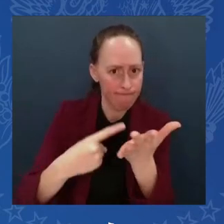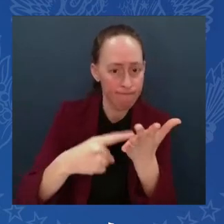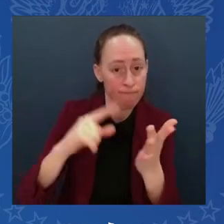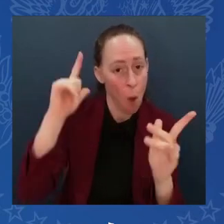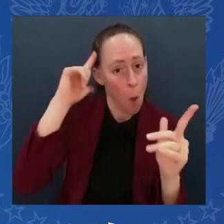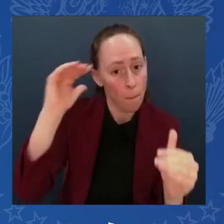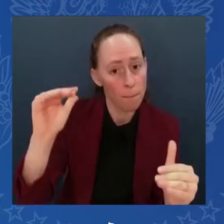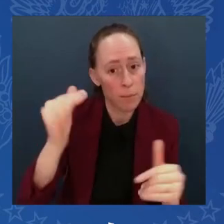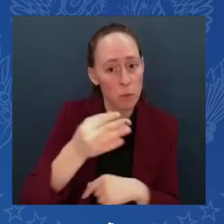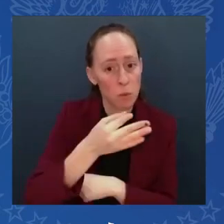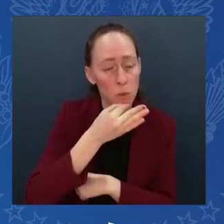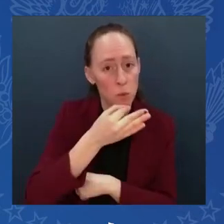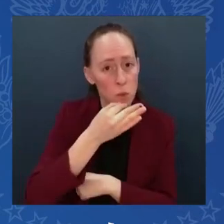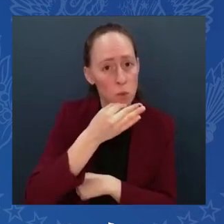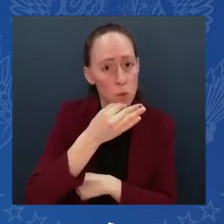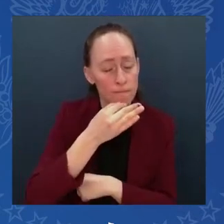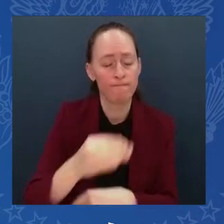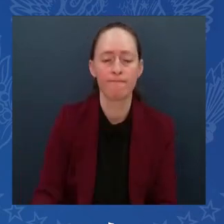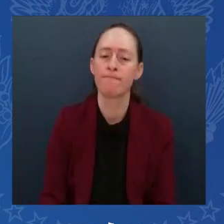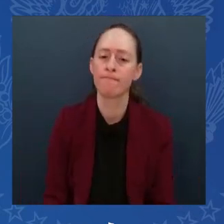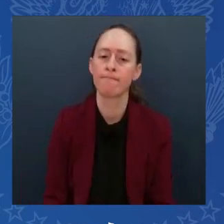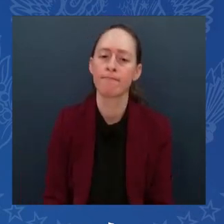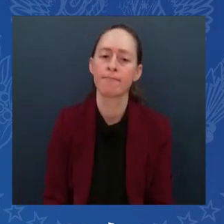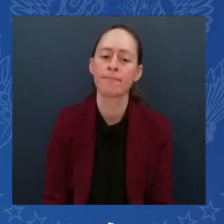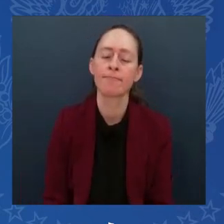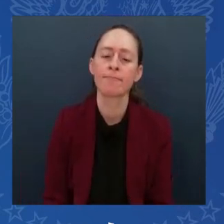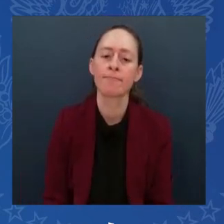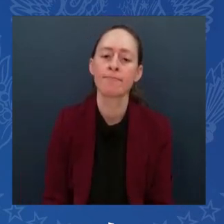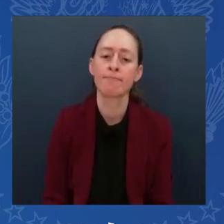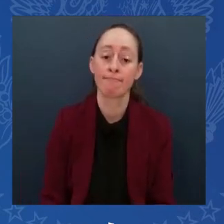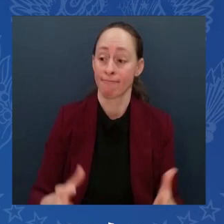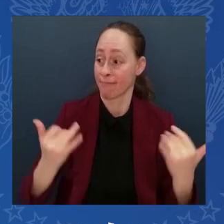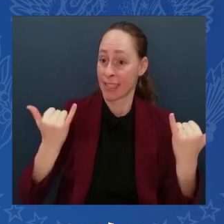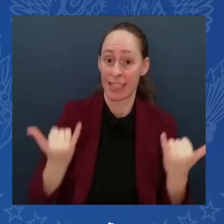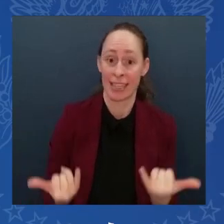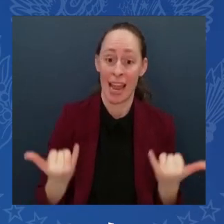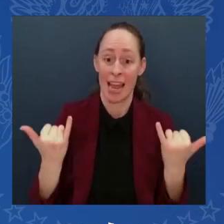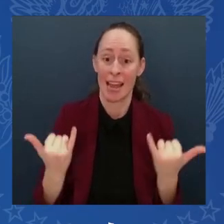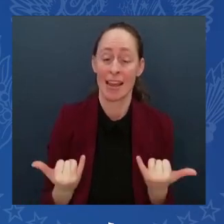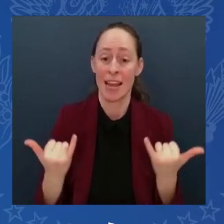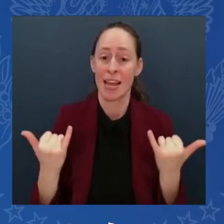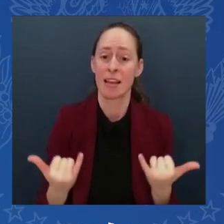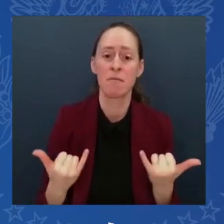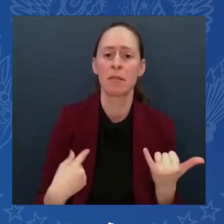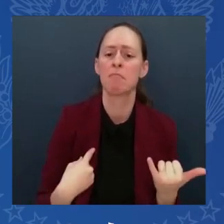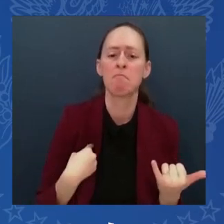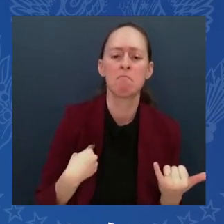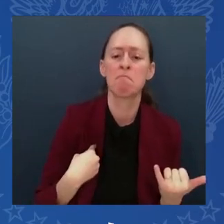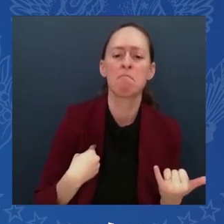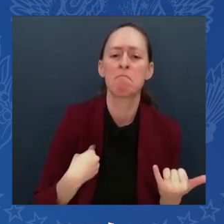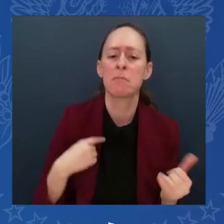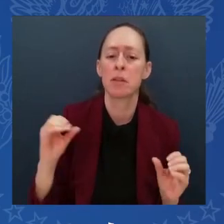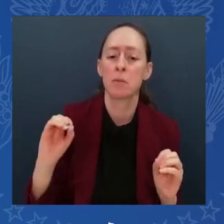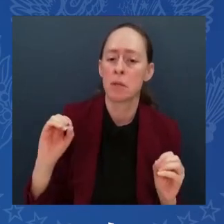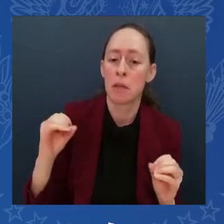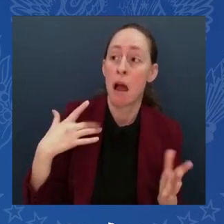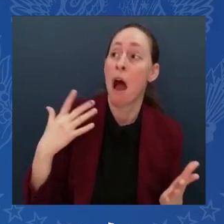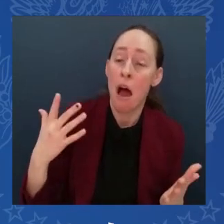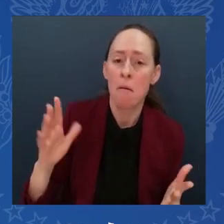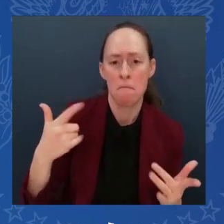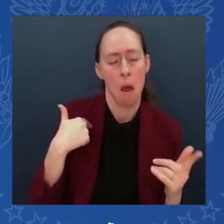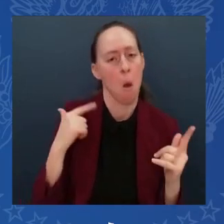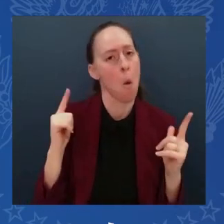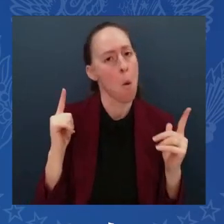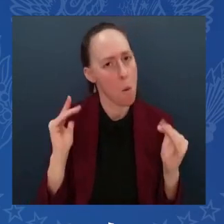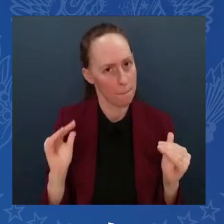meantime, I don't anticipate, I'm hoping that the Israelis